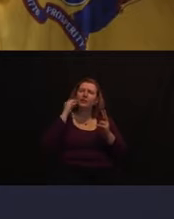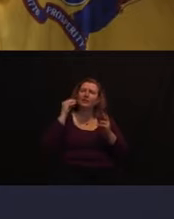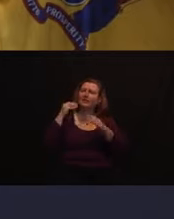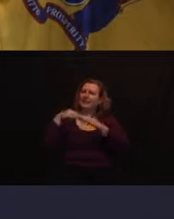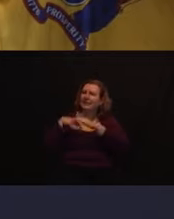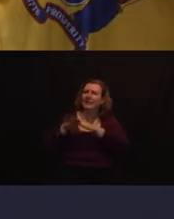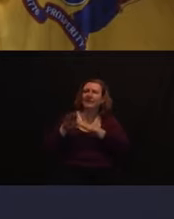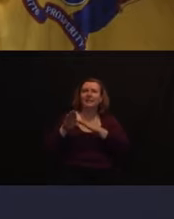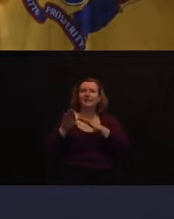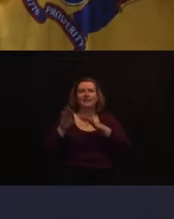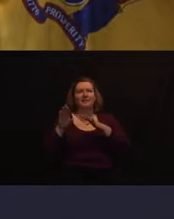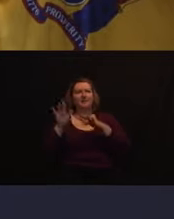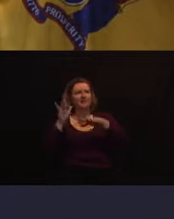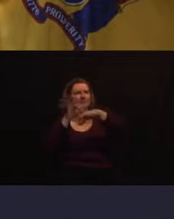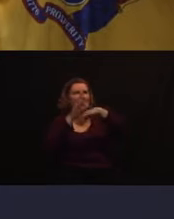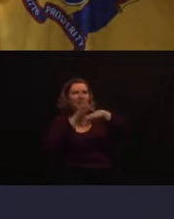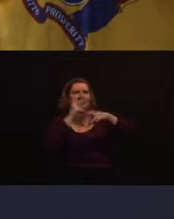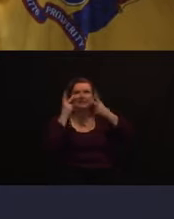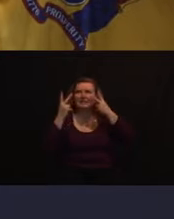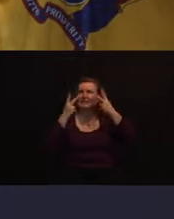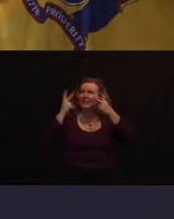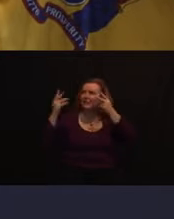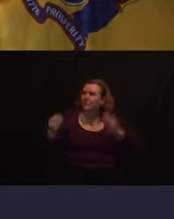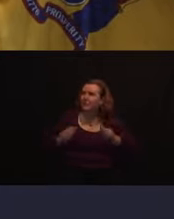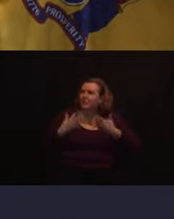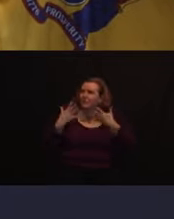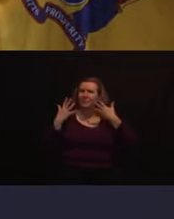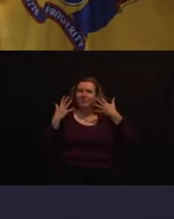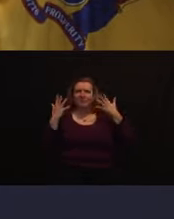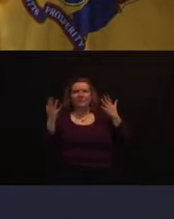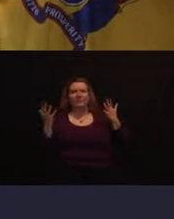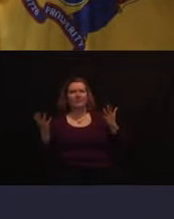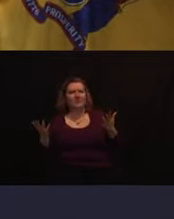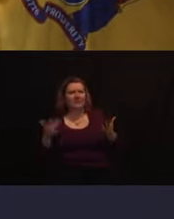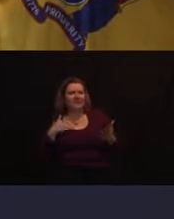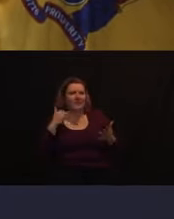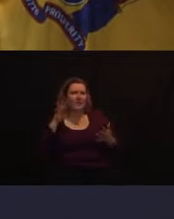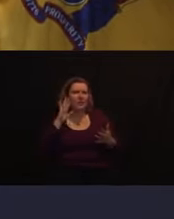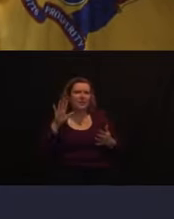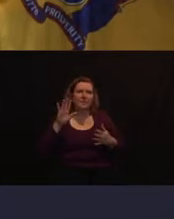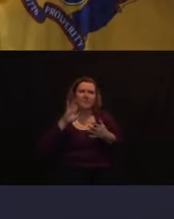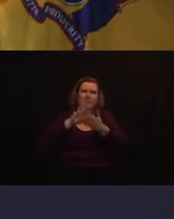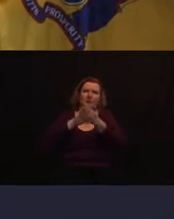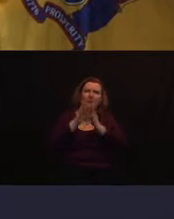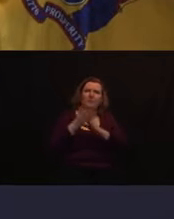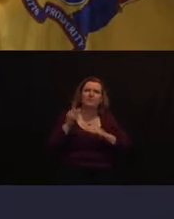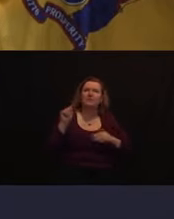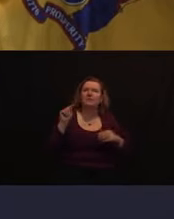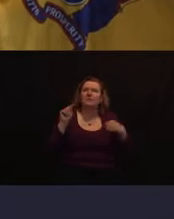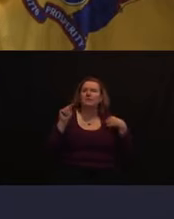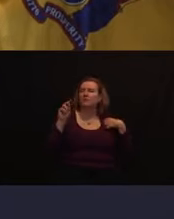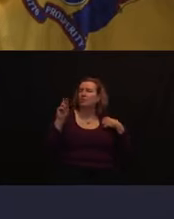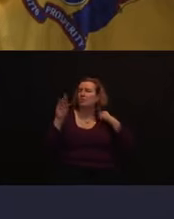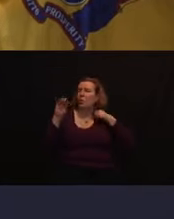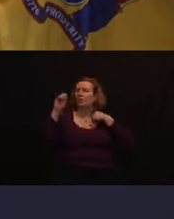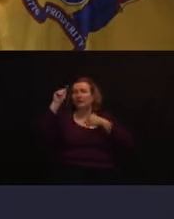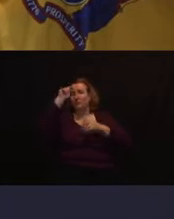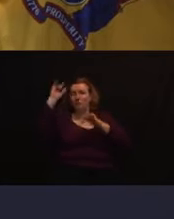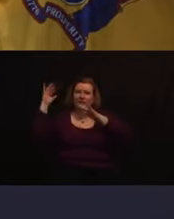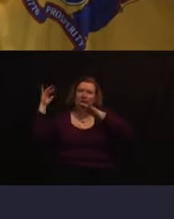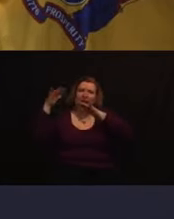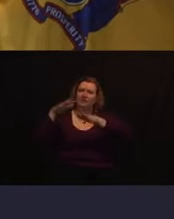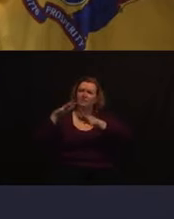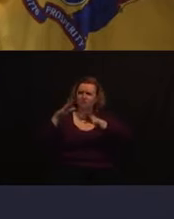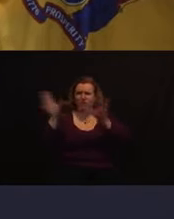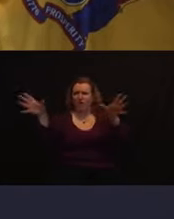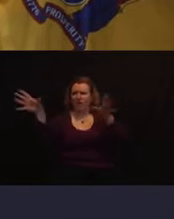to. They still believe that it is a big tourist attraction. And my guess is that in a normal time, they're